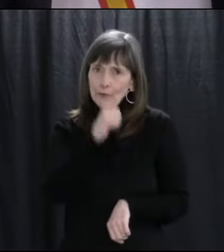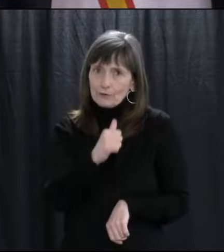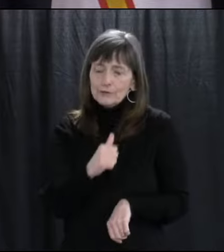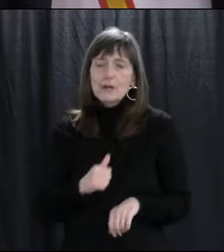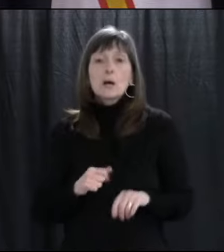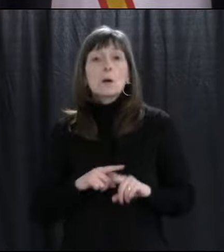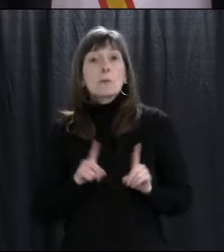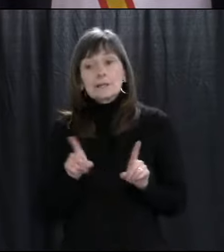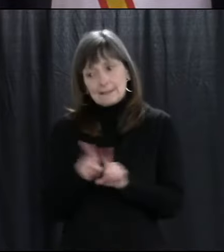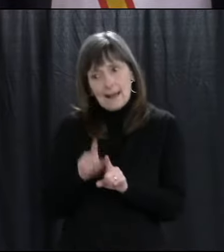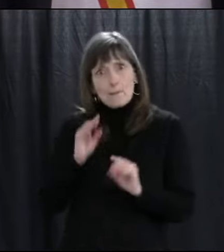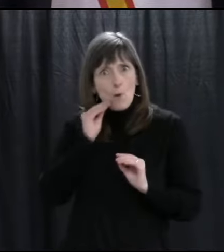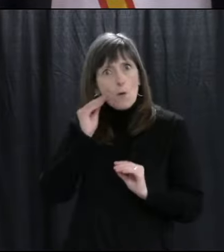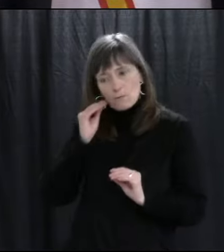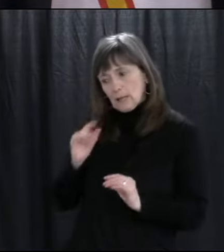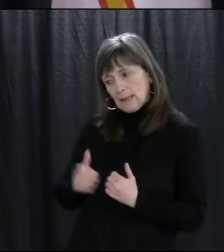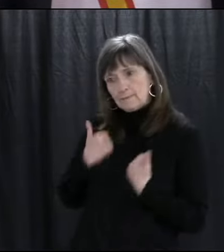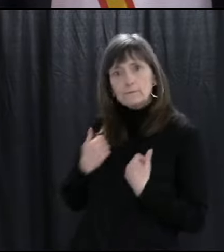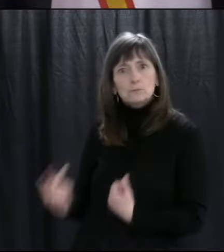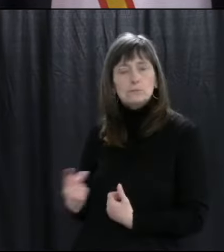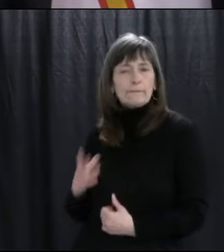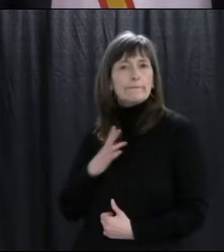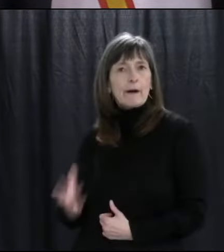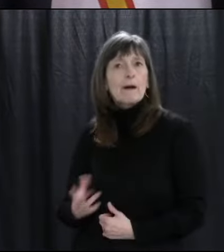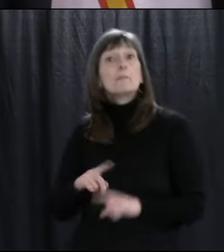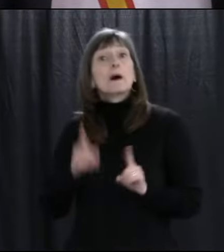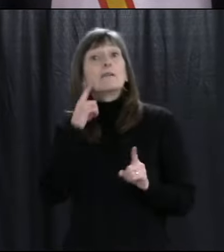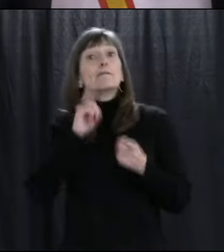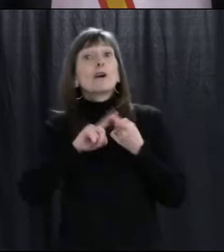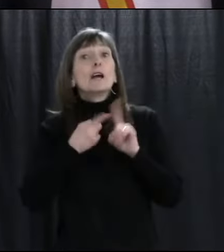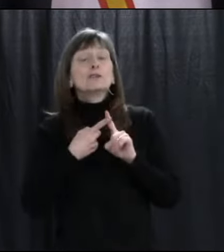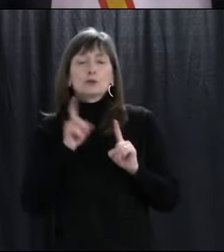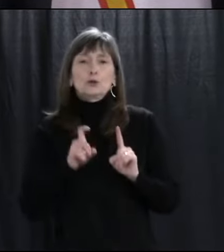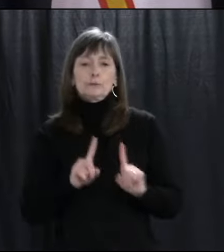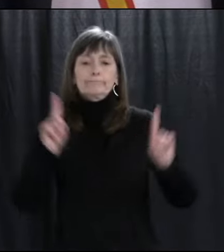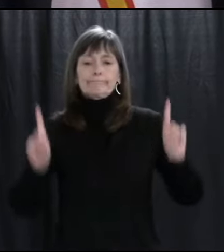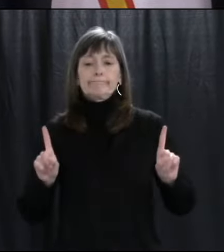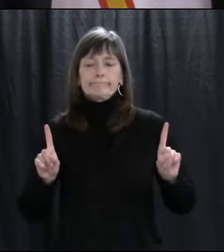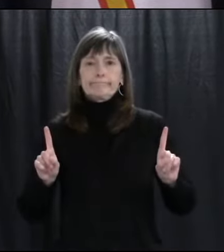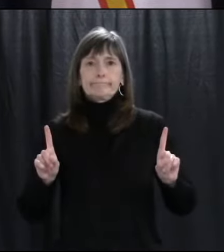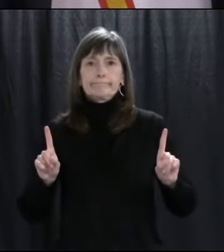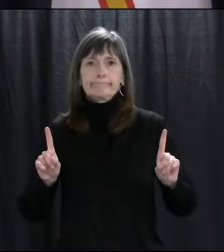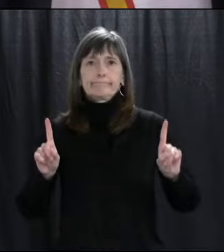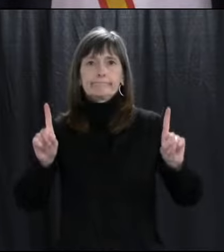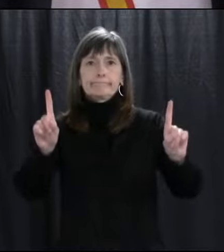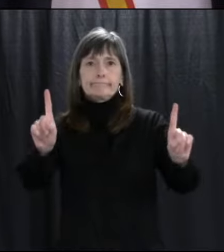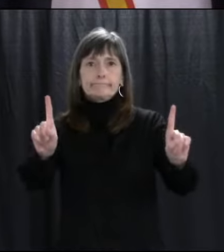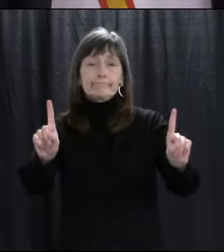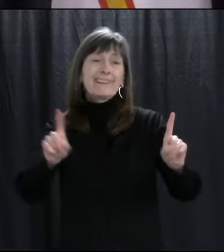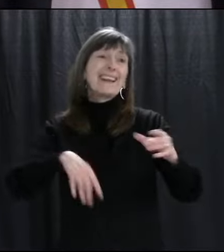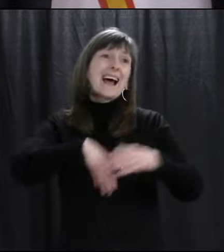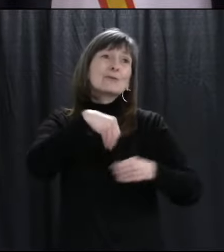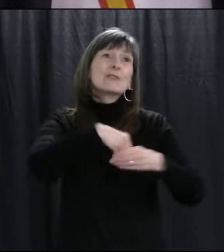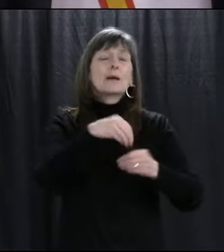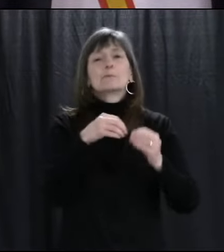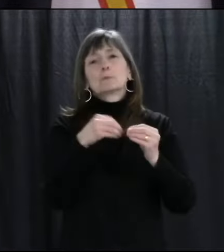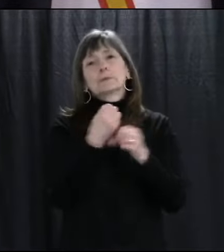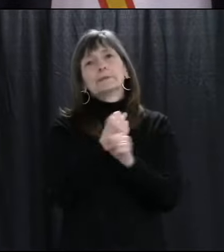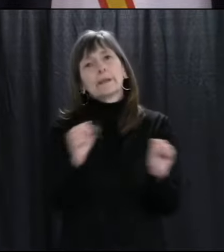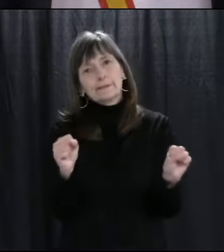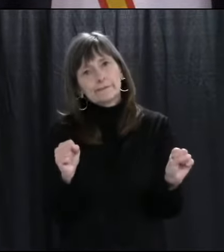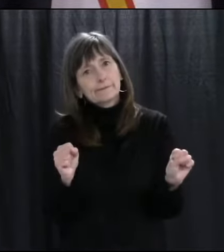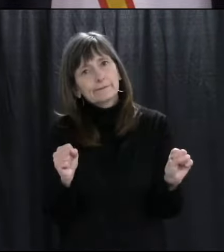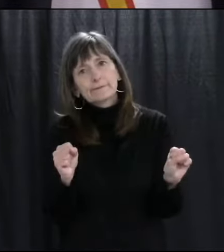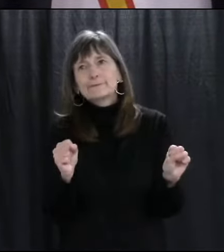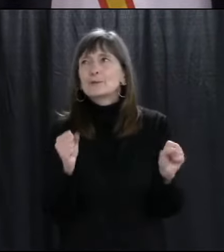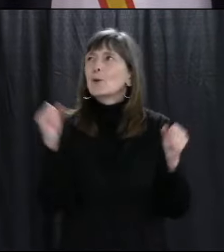just in a busier spot, it's a good idea to try to maintain that social distancing. We know that being outdoors is likely safer. The virus,